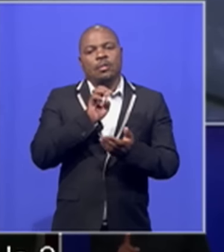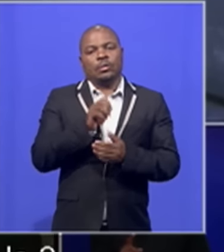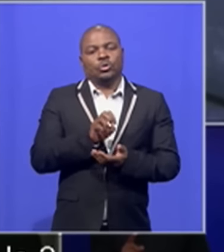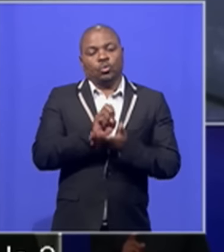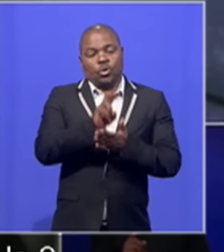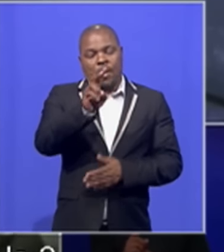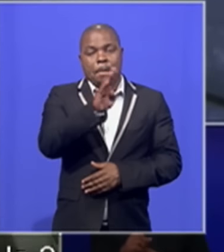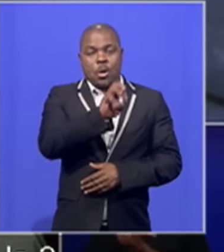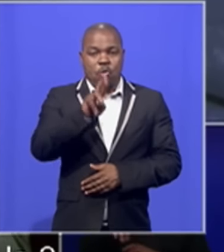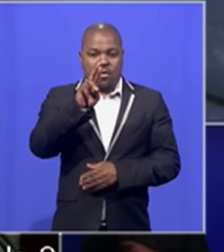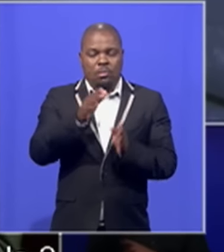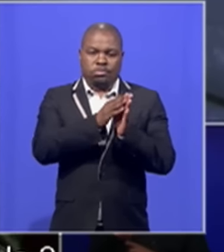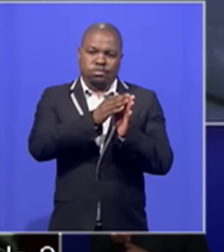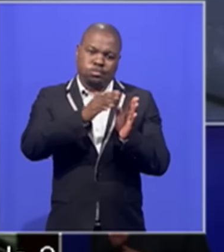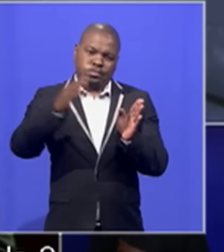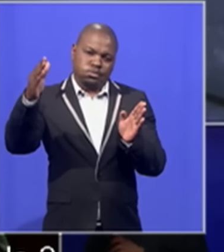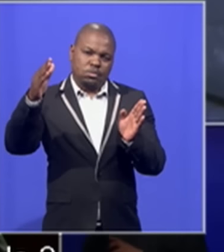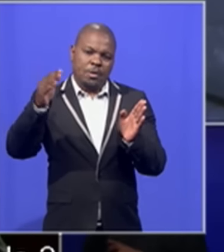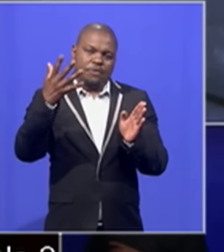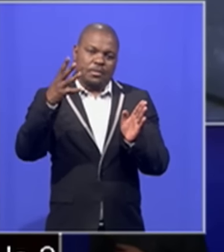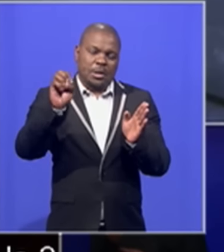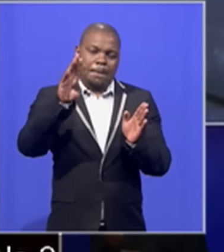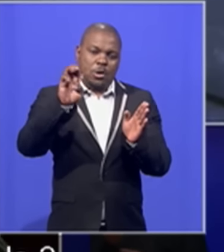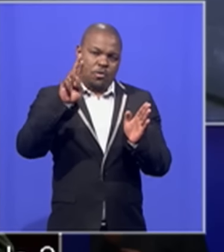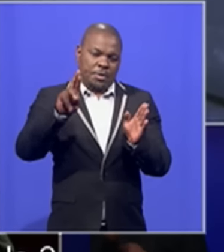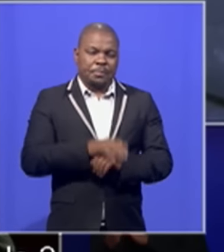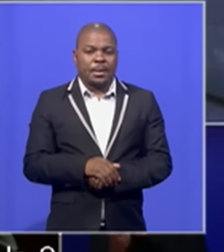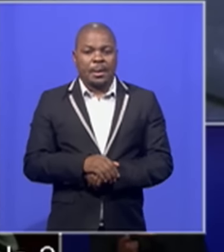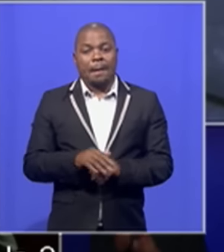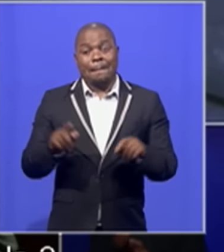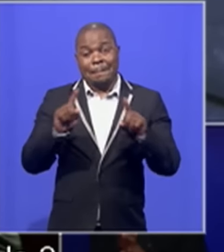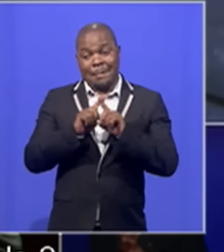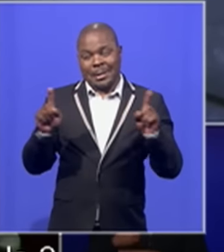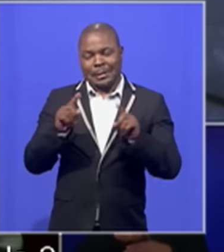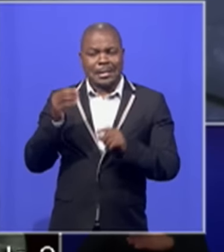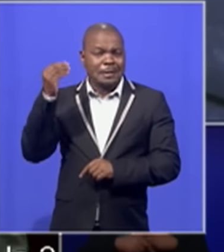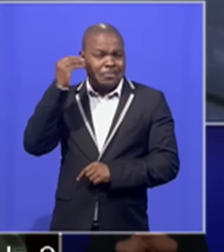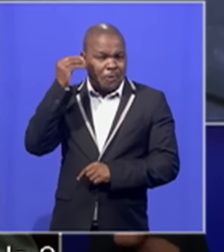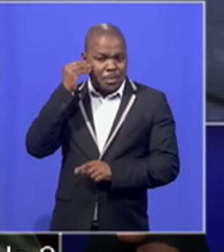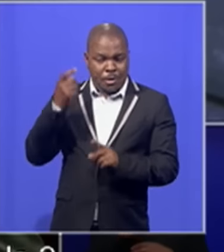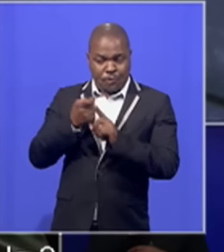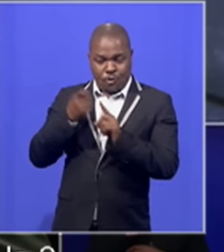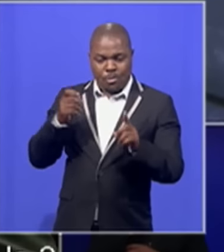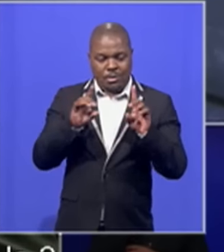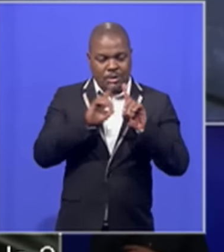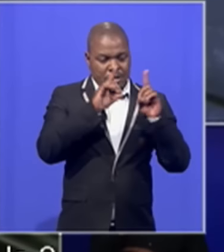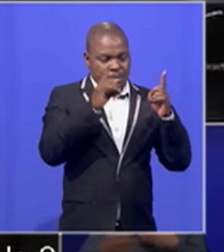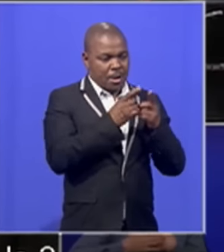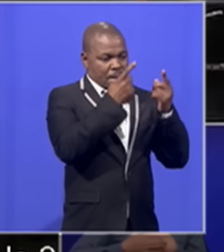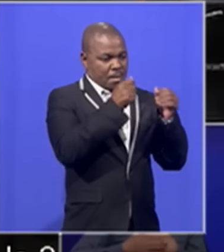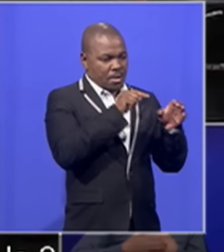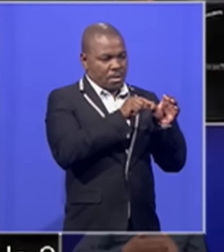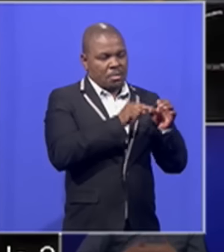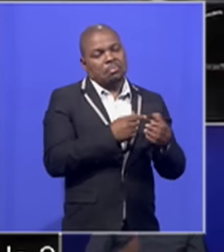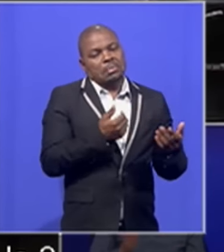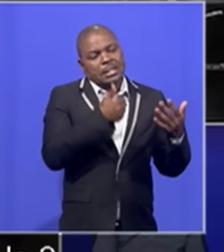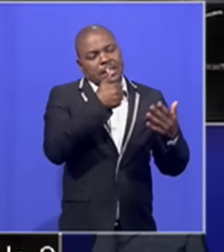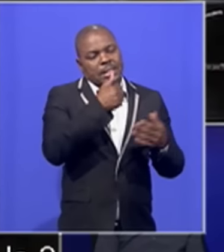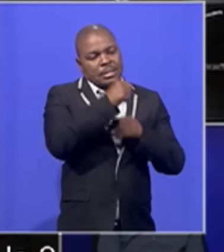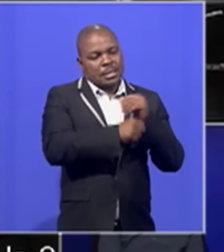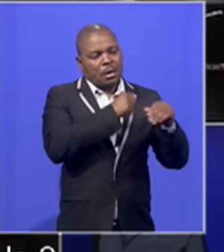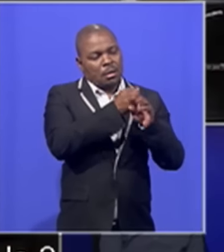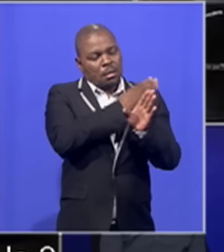12 go fitlha go di le 15. Le fa go le jalo tshedimosetso ya lefapha la matlotlo ya dikgwedi di le 6 tsa ntlha tsa